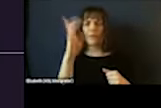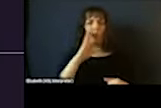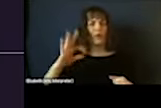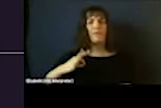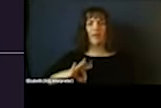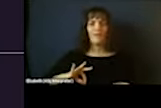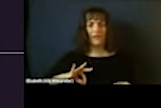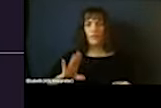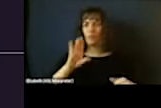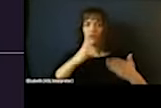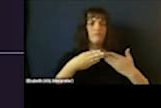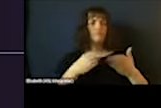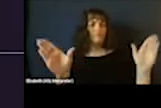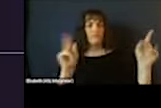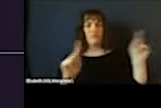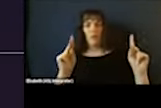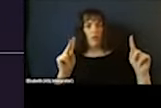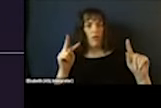open up new ways of perceiving things.